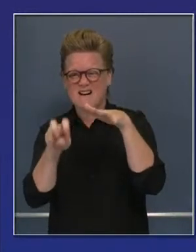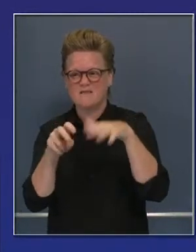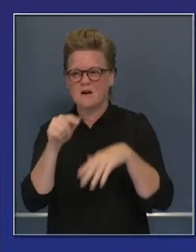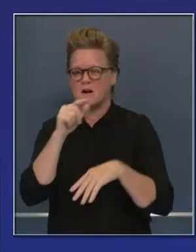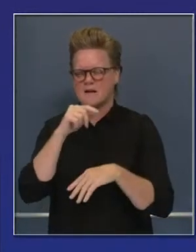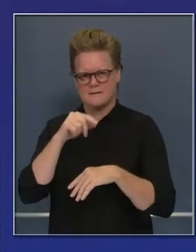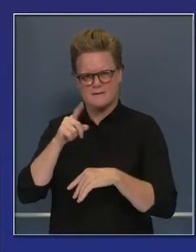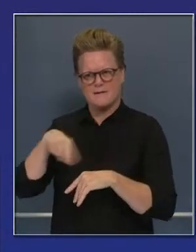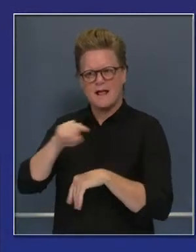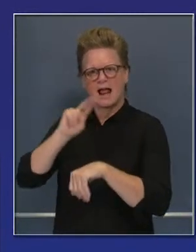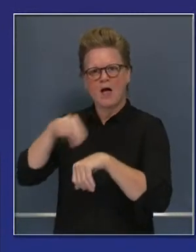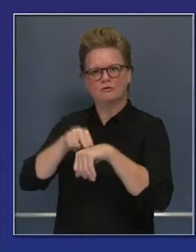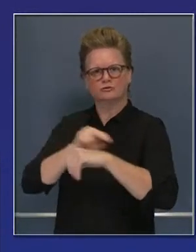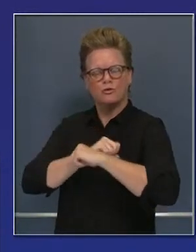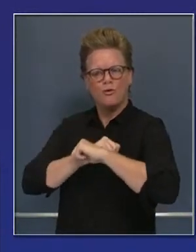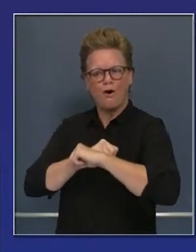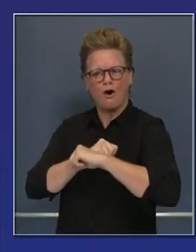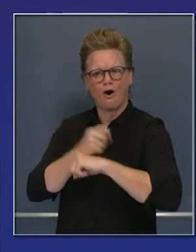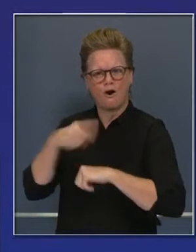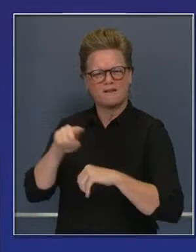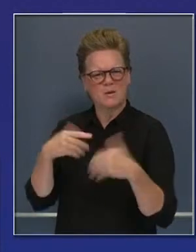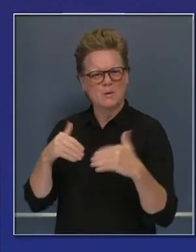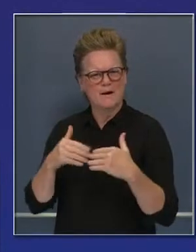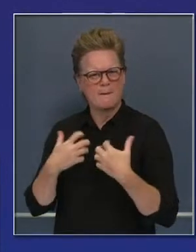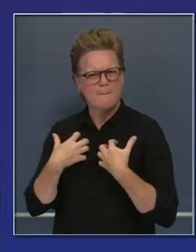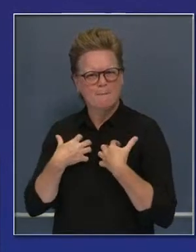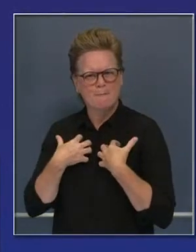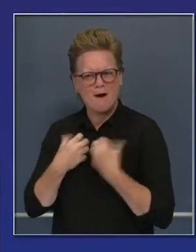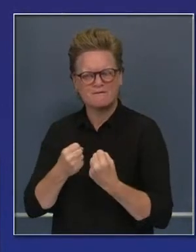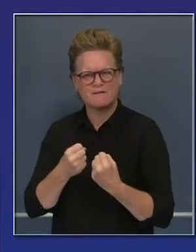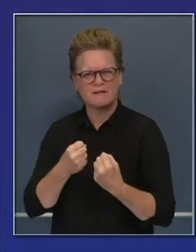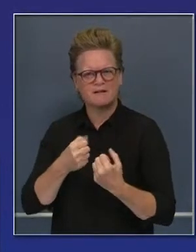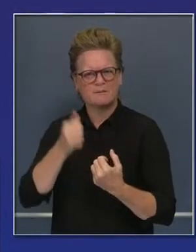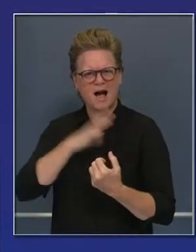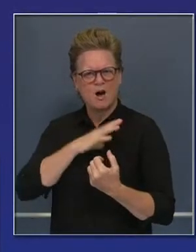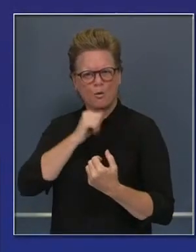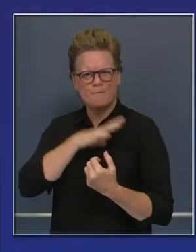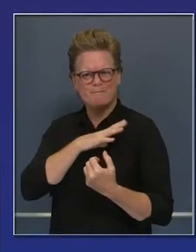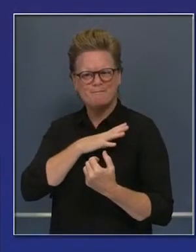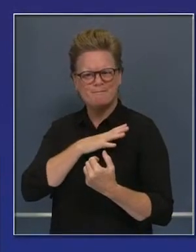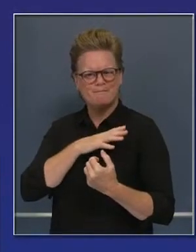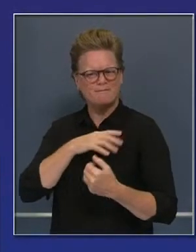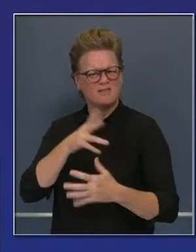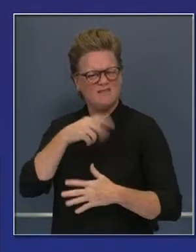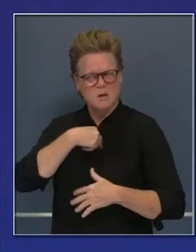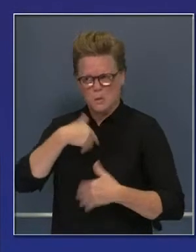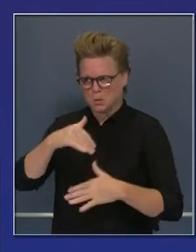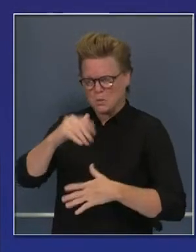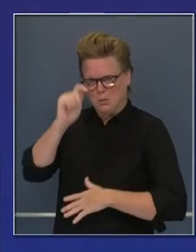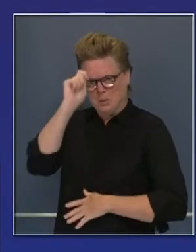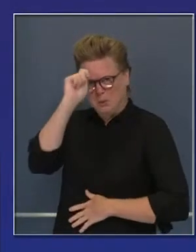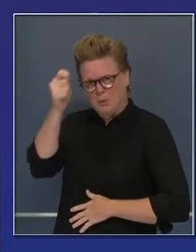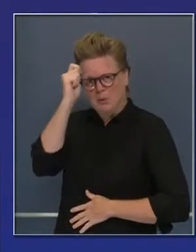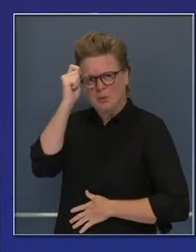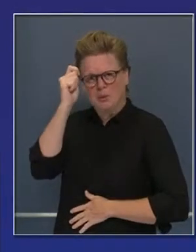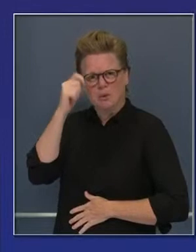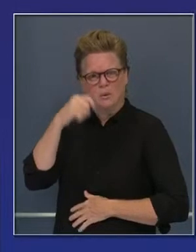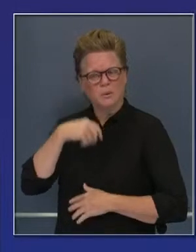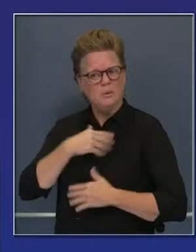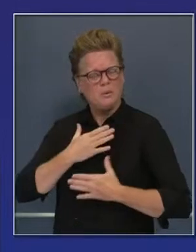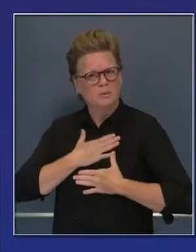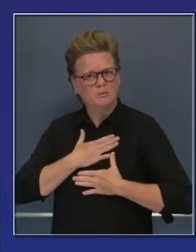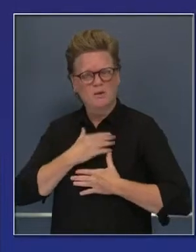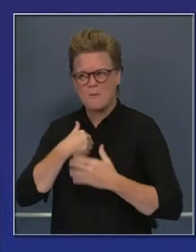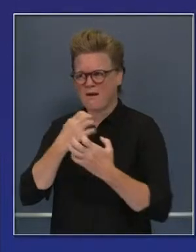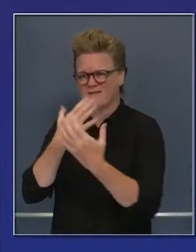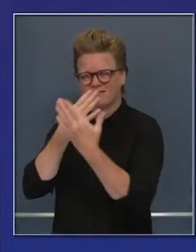Guards men and women, and I just want to personally express deep respect and admiration on behalf of 40 million Californians, but also behalf